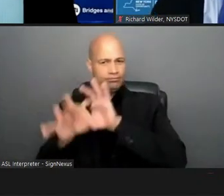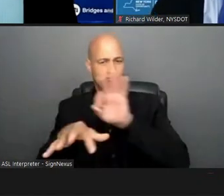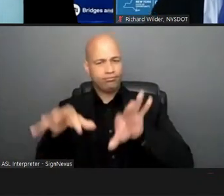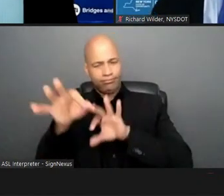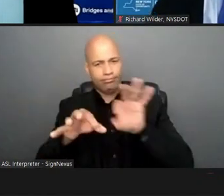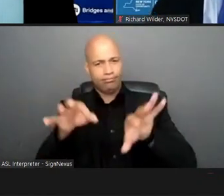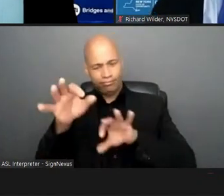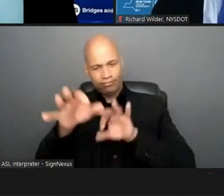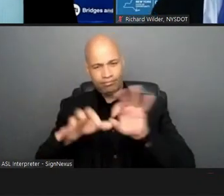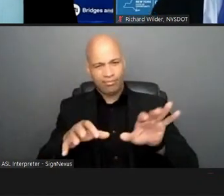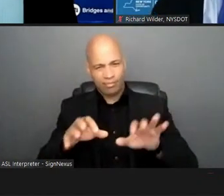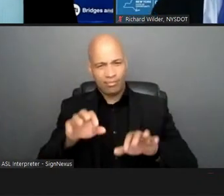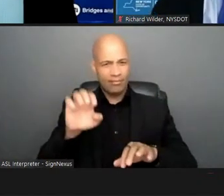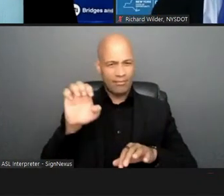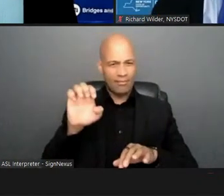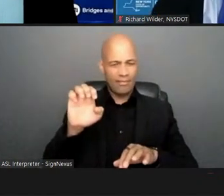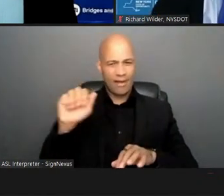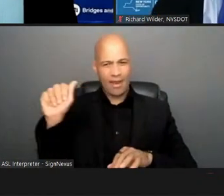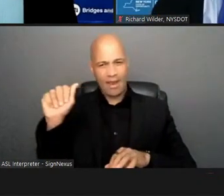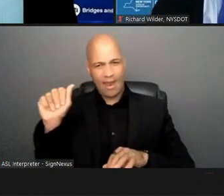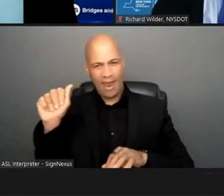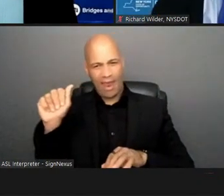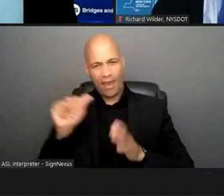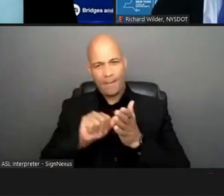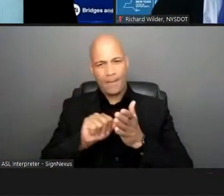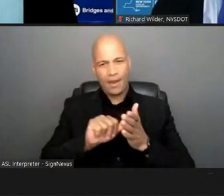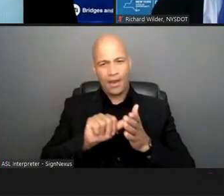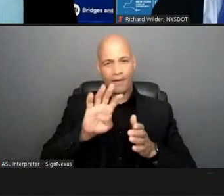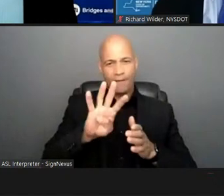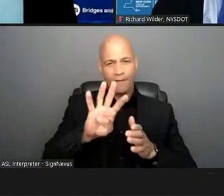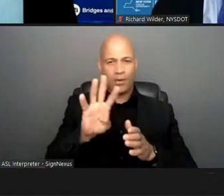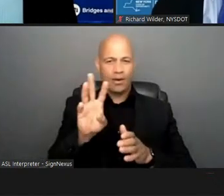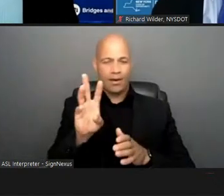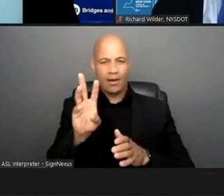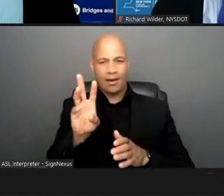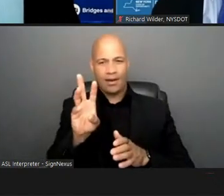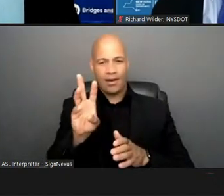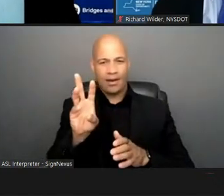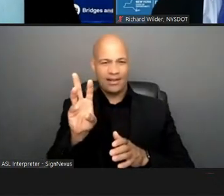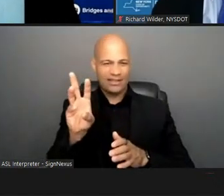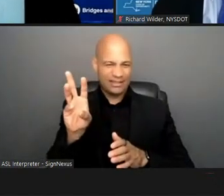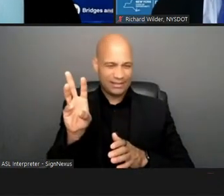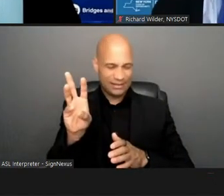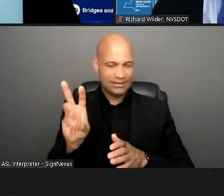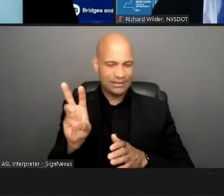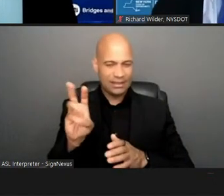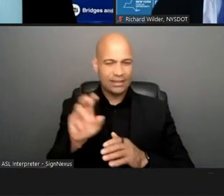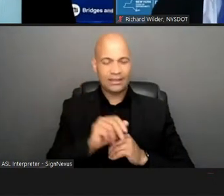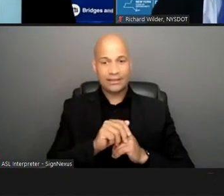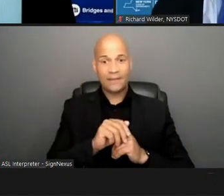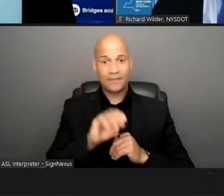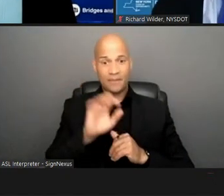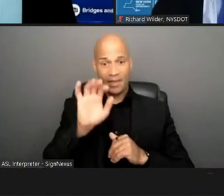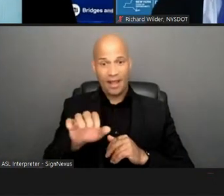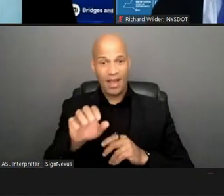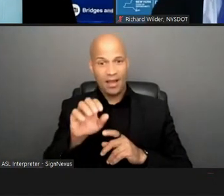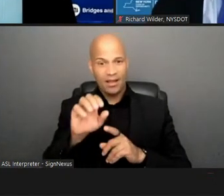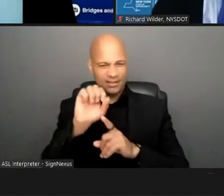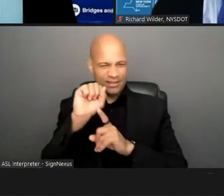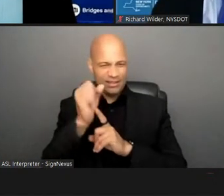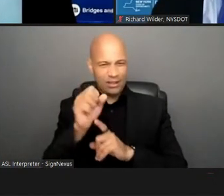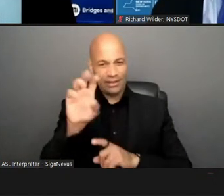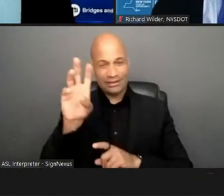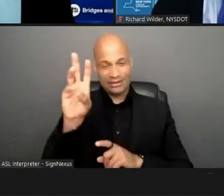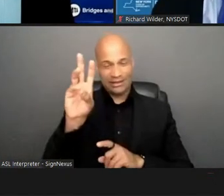environmental assessment points out on page 4A page 46 that scenario D can be designed in a way to achieve the one